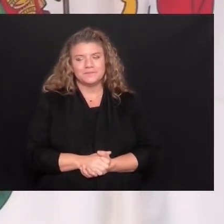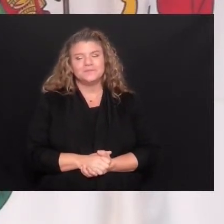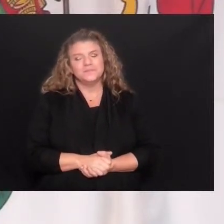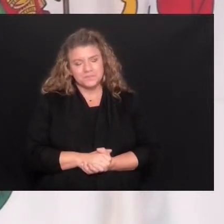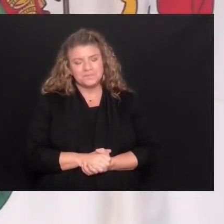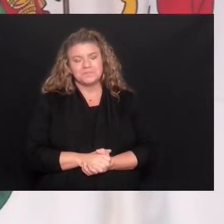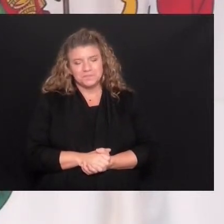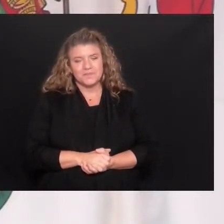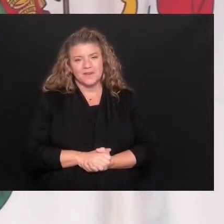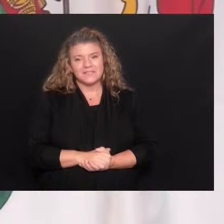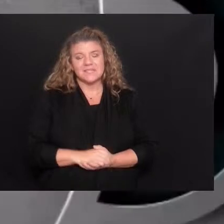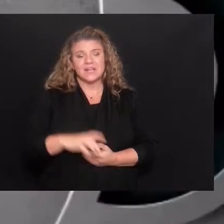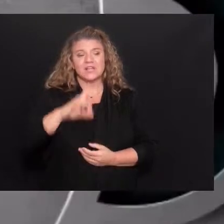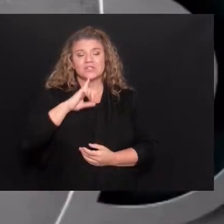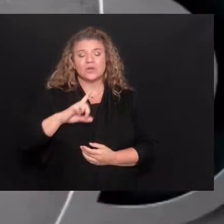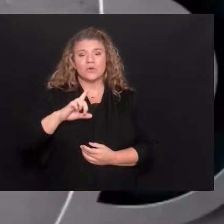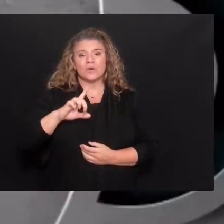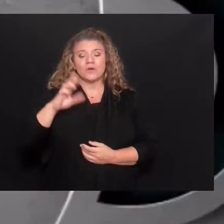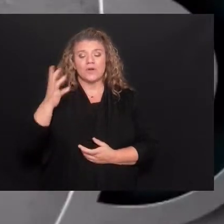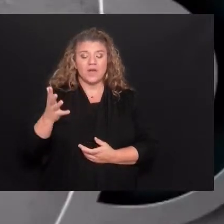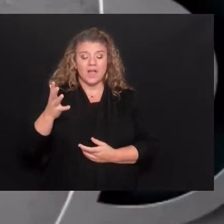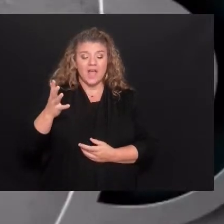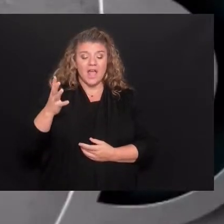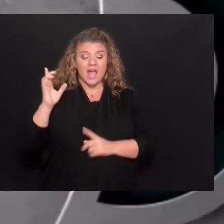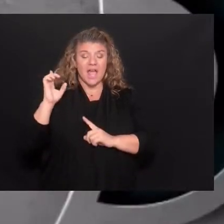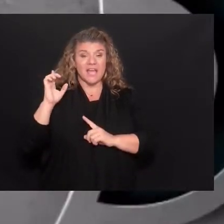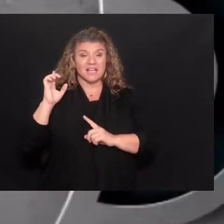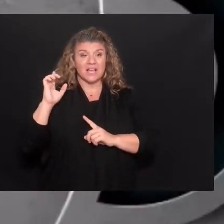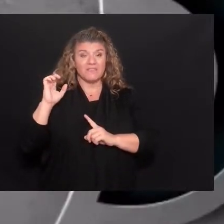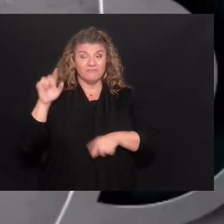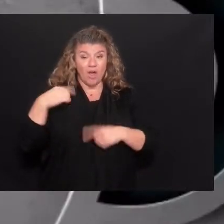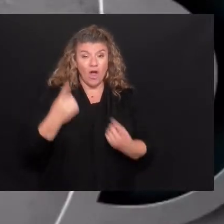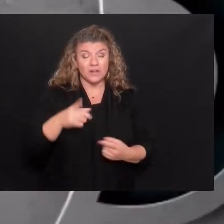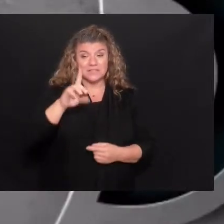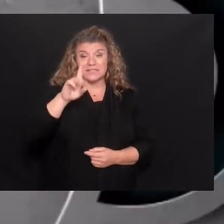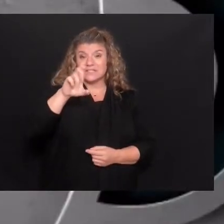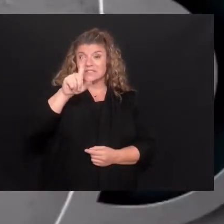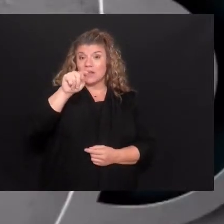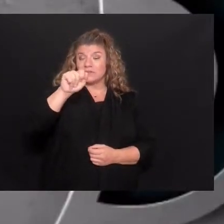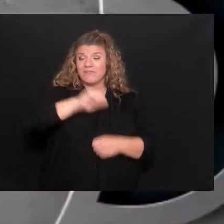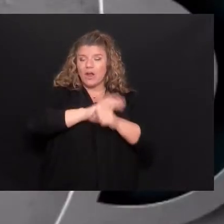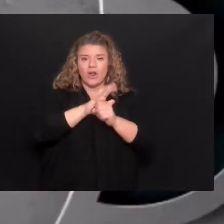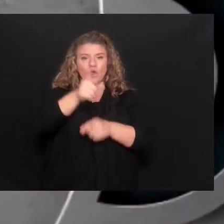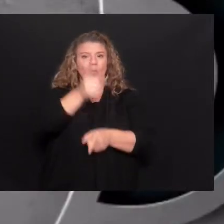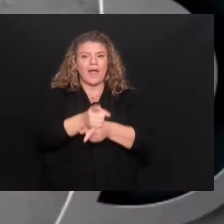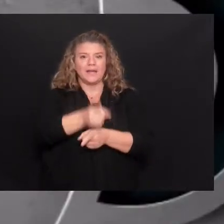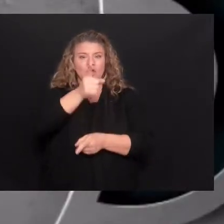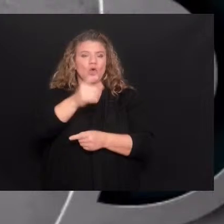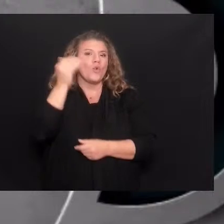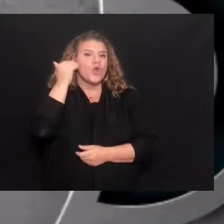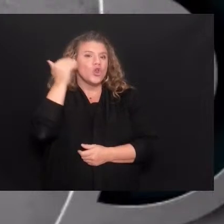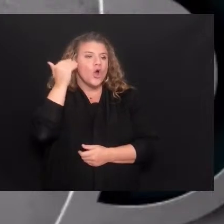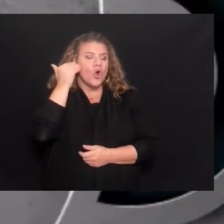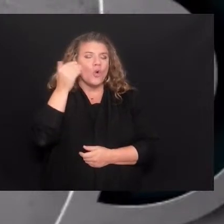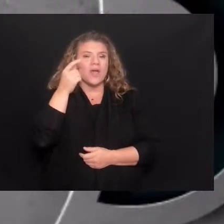Yes, Governor. So, Paul, I mean, as far as the Delta variant goes, you're absolutely right. We know that it's more